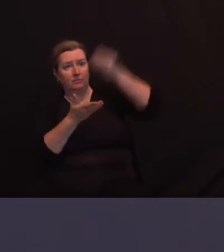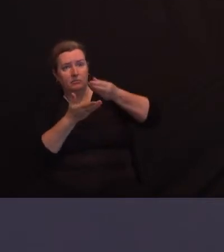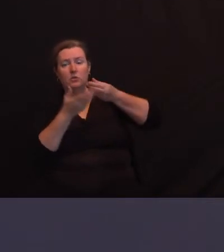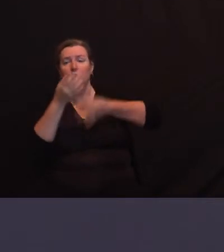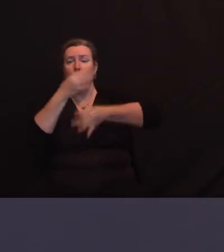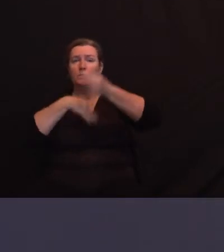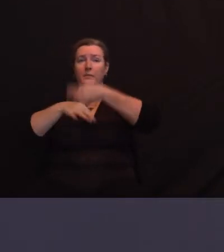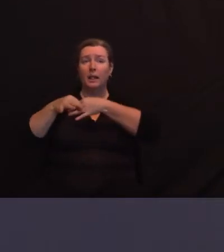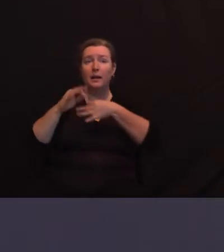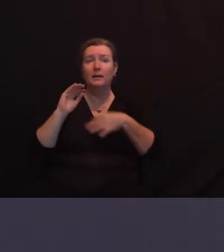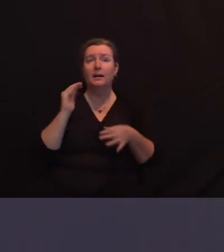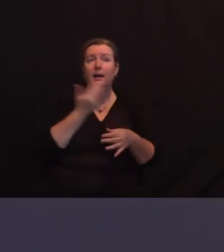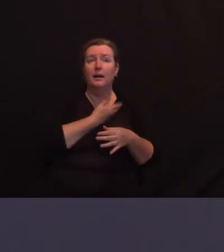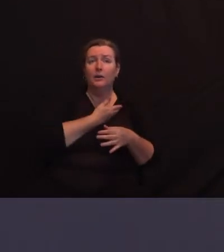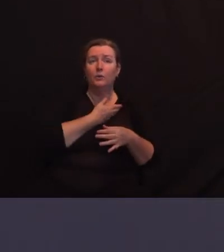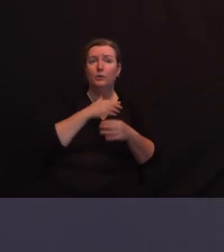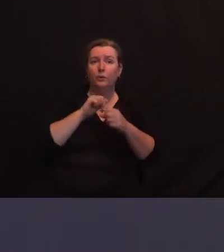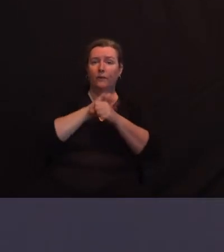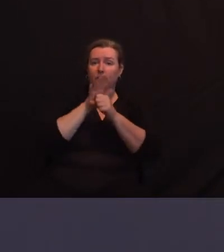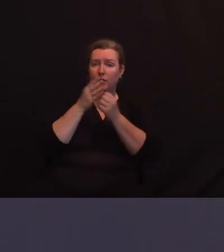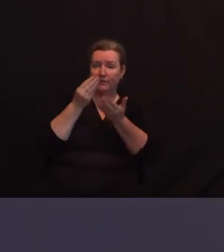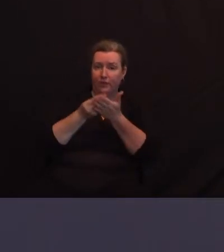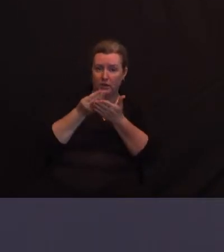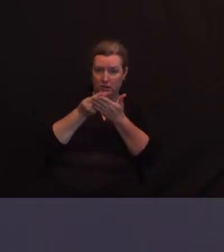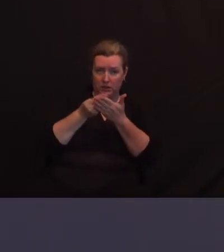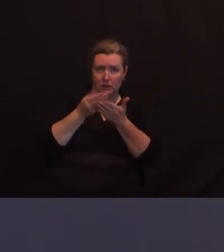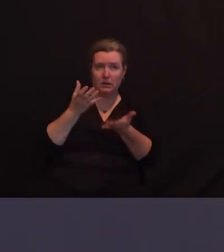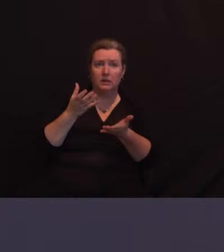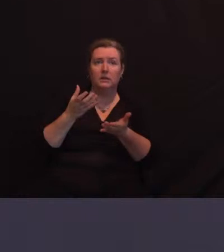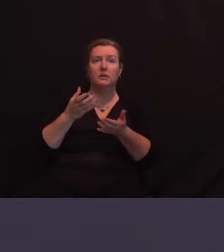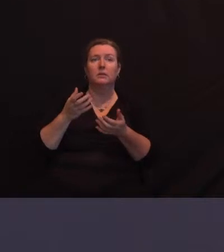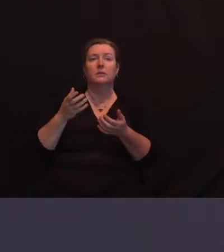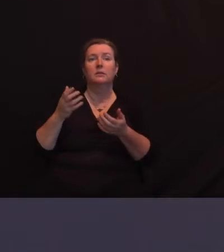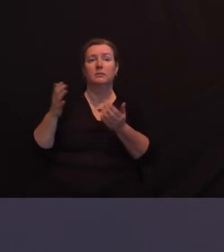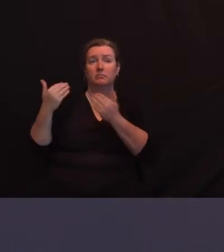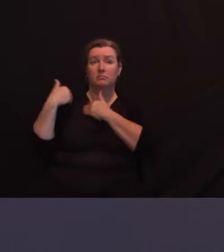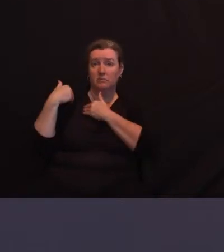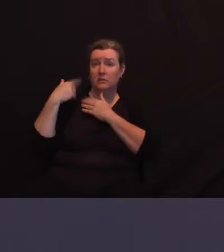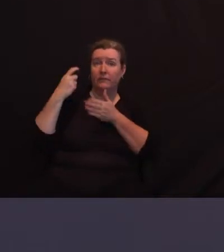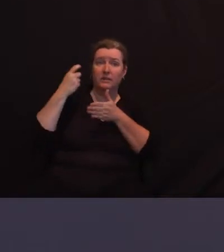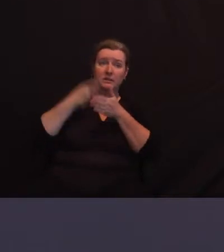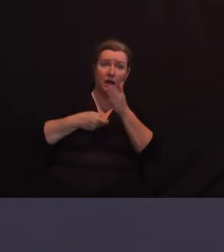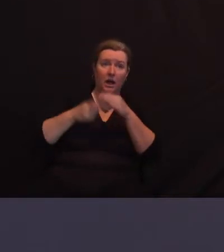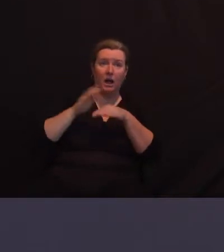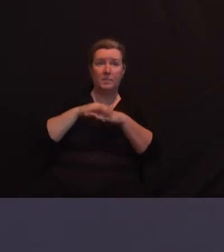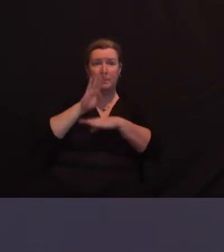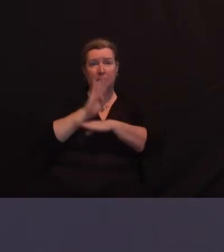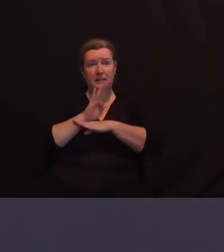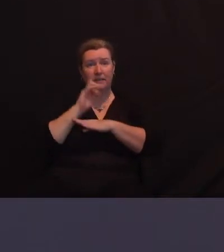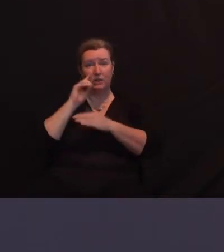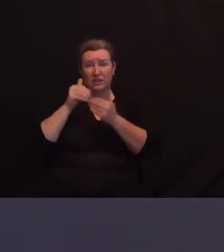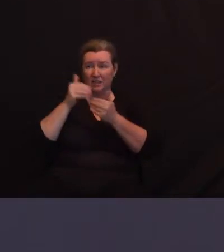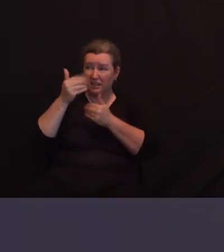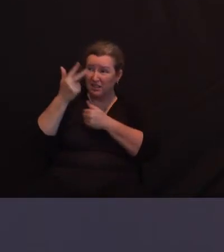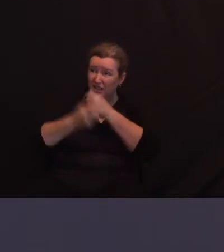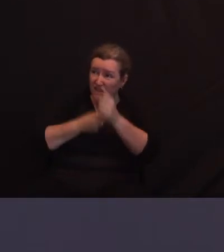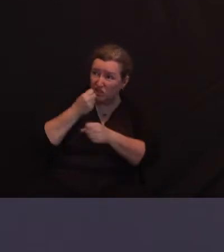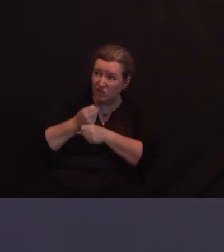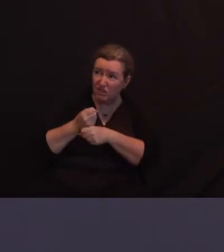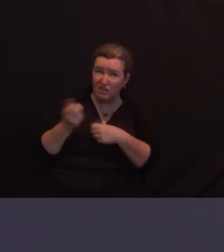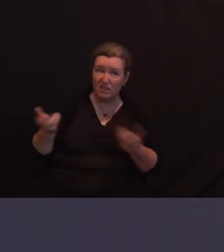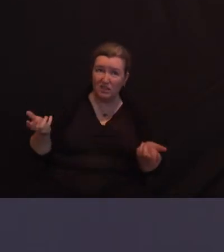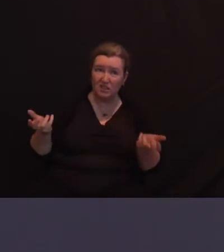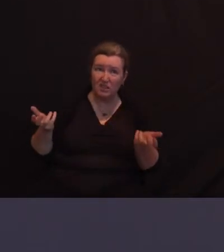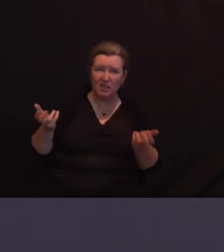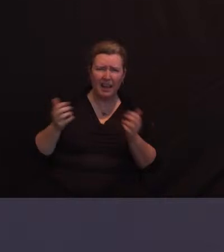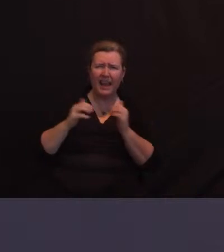plan to put that burden on businesses for all 3 years? And when will you let the public know how you plan to spend American Rescue Plan